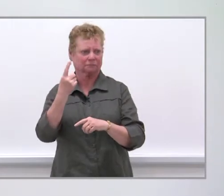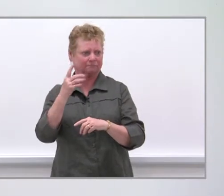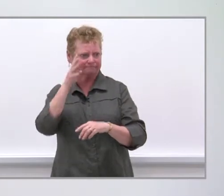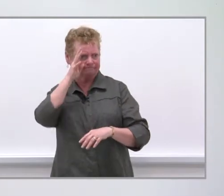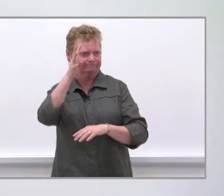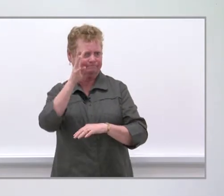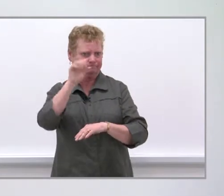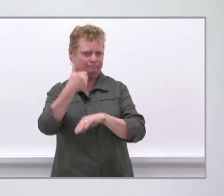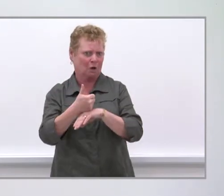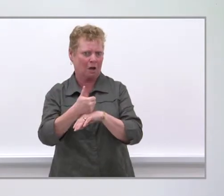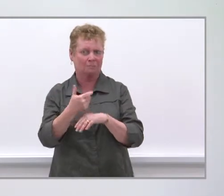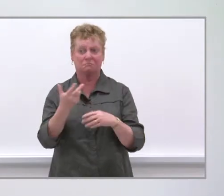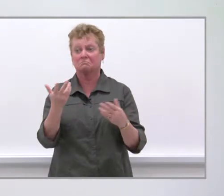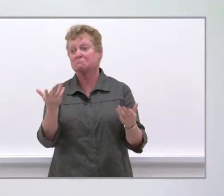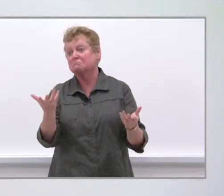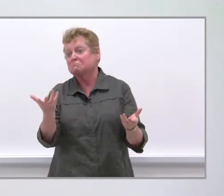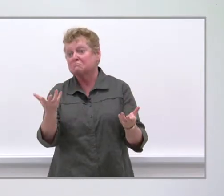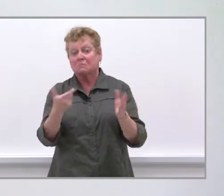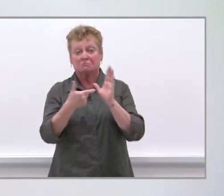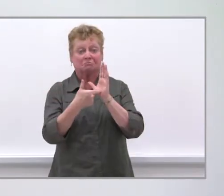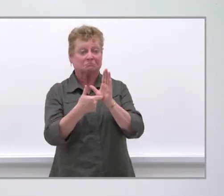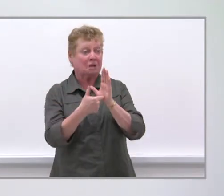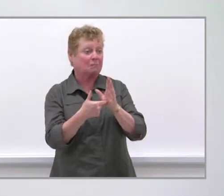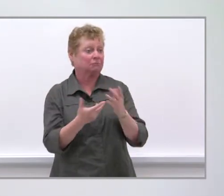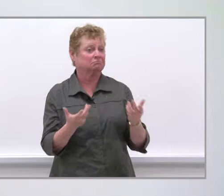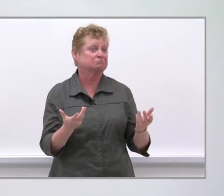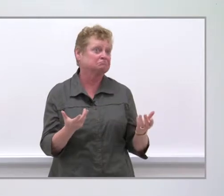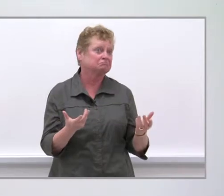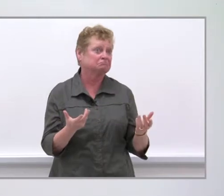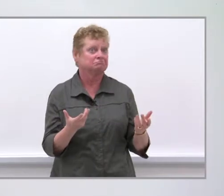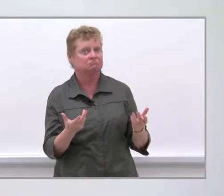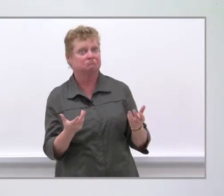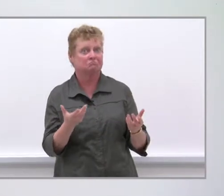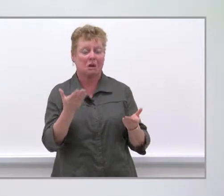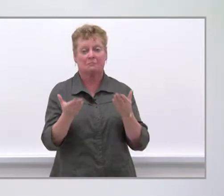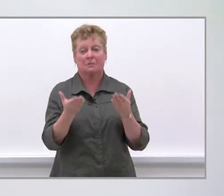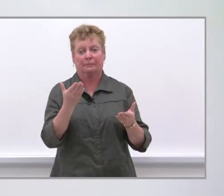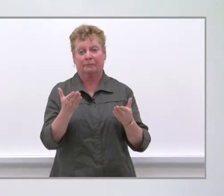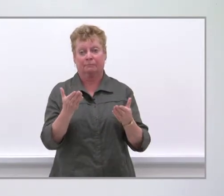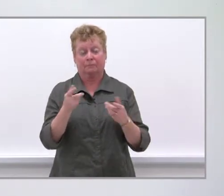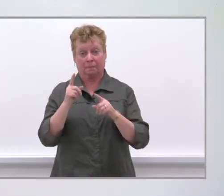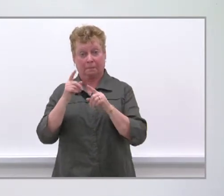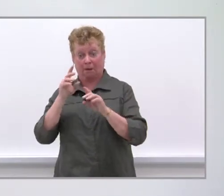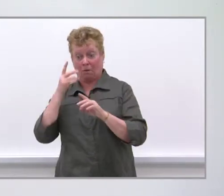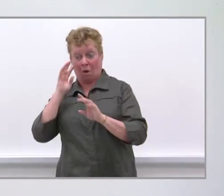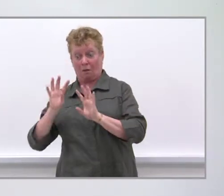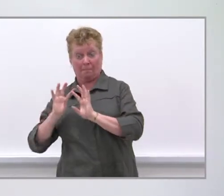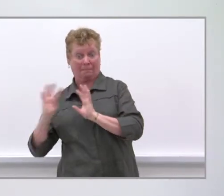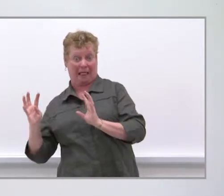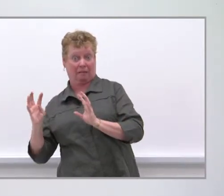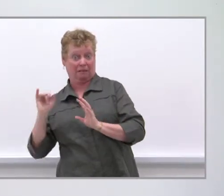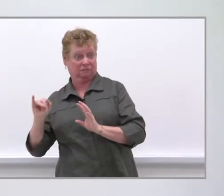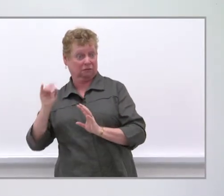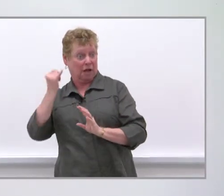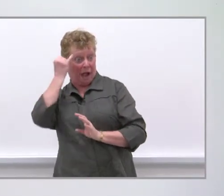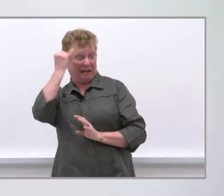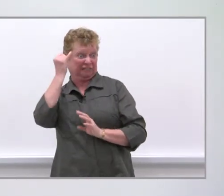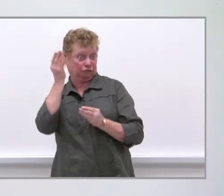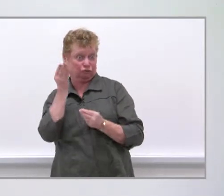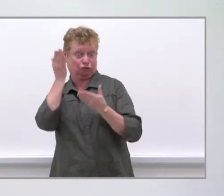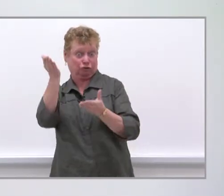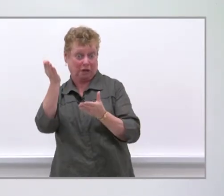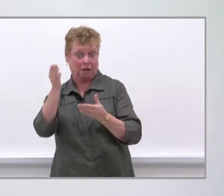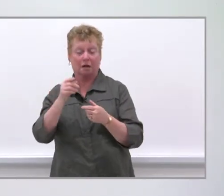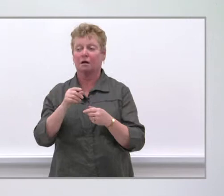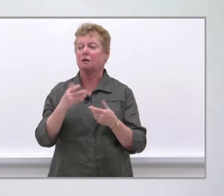are some ways that we can do that. We can use, this is what the panel is suggesting. We can use